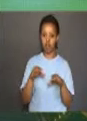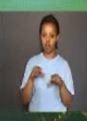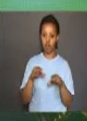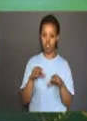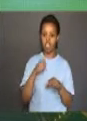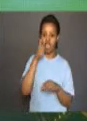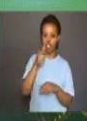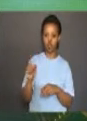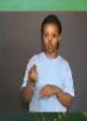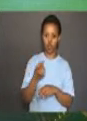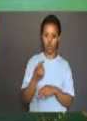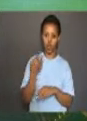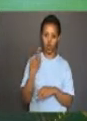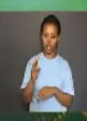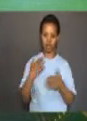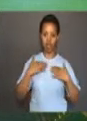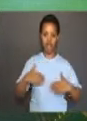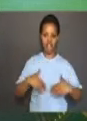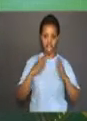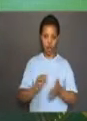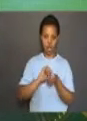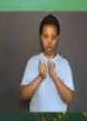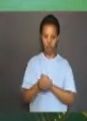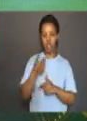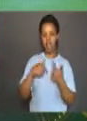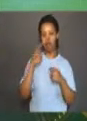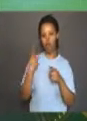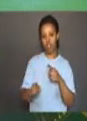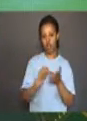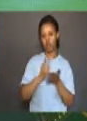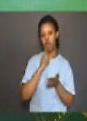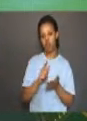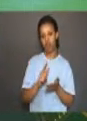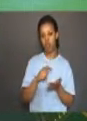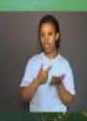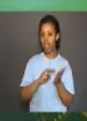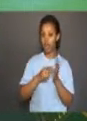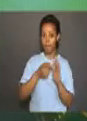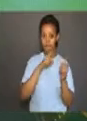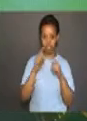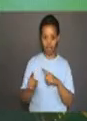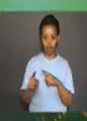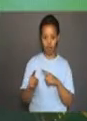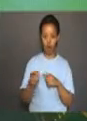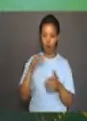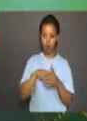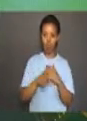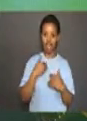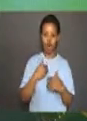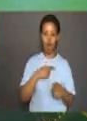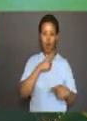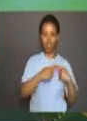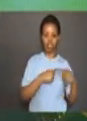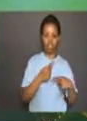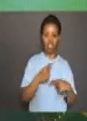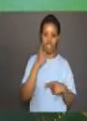cannot change the physiology of a species, meaning the genes that get